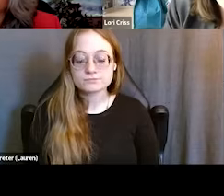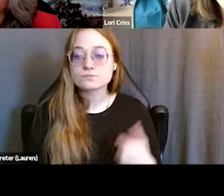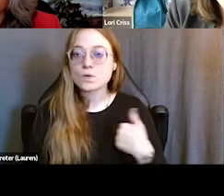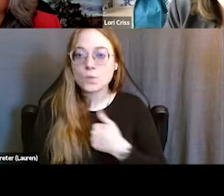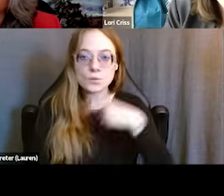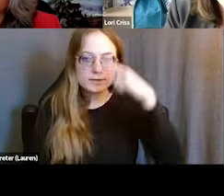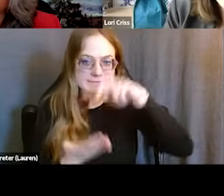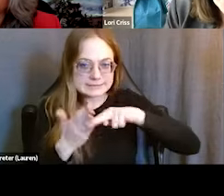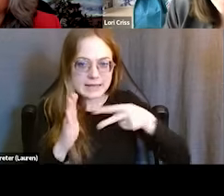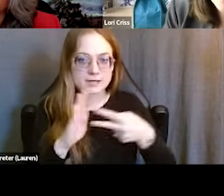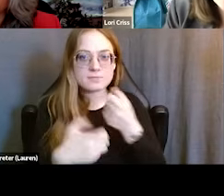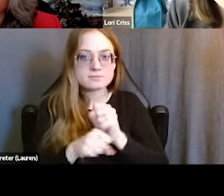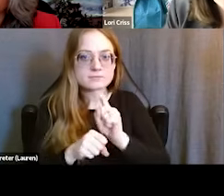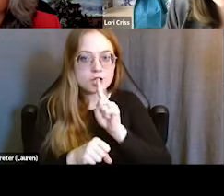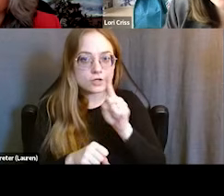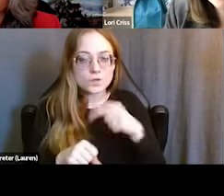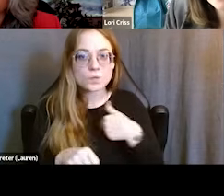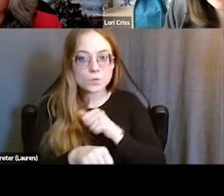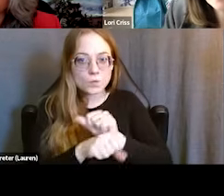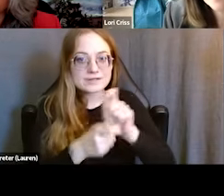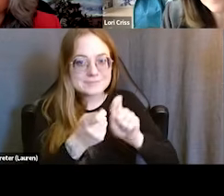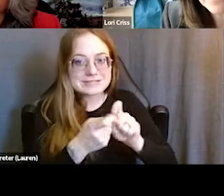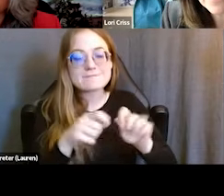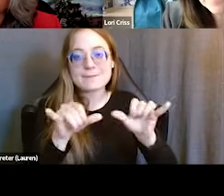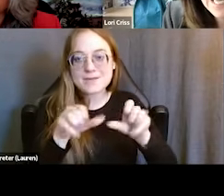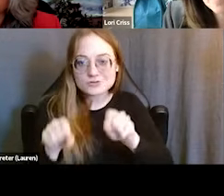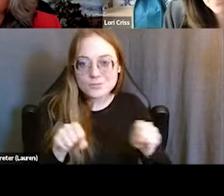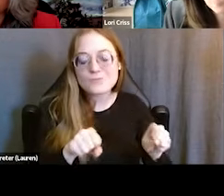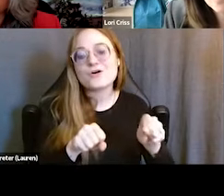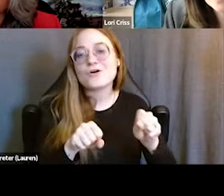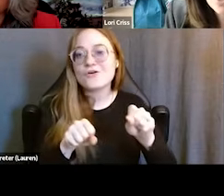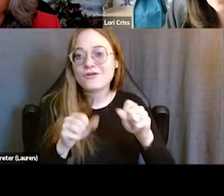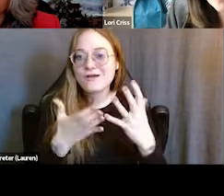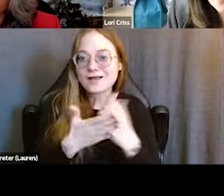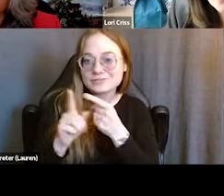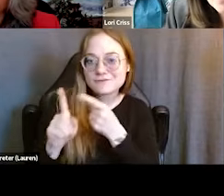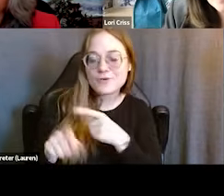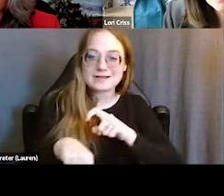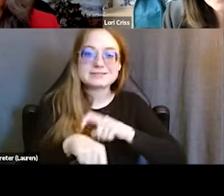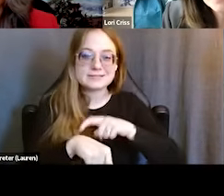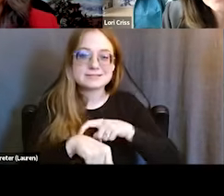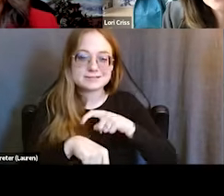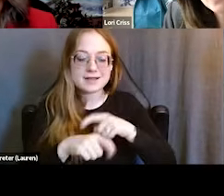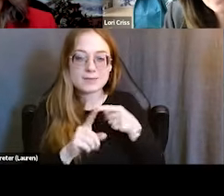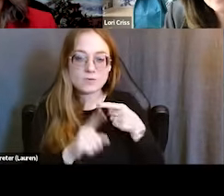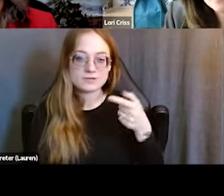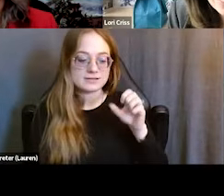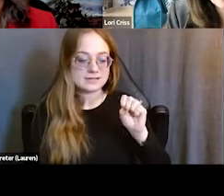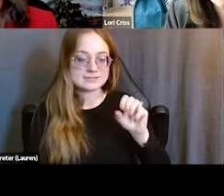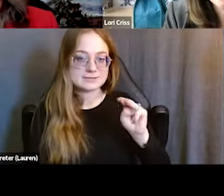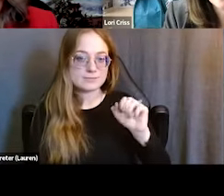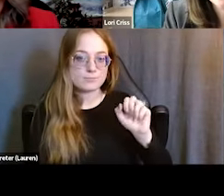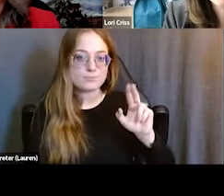that we were working towards specific and measurable, achievable, realistic, and timely goals, but also inclusive